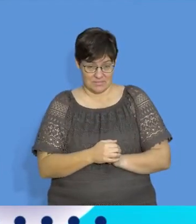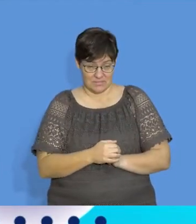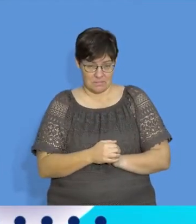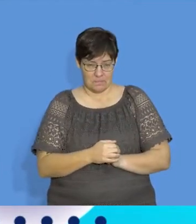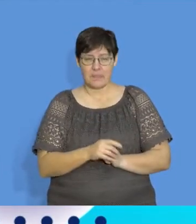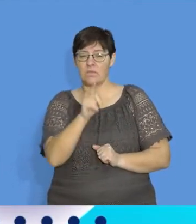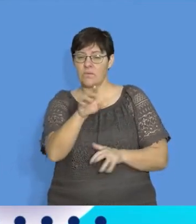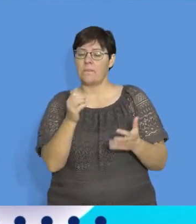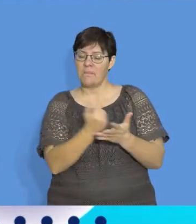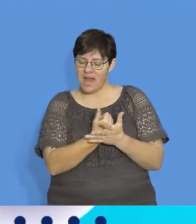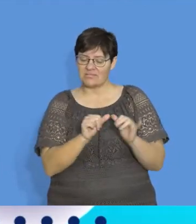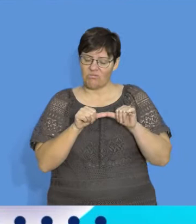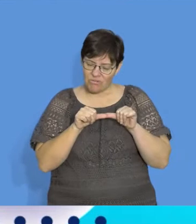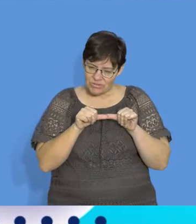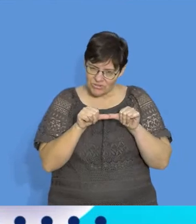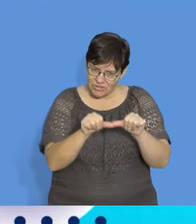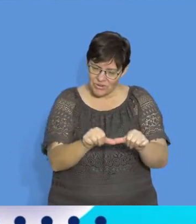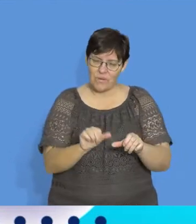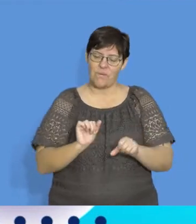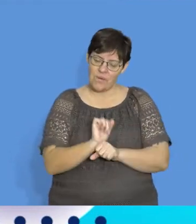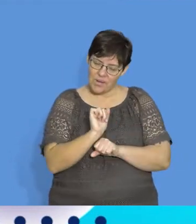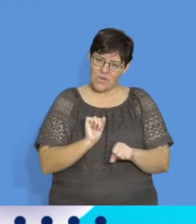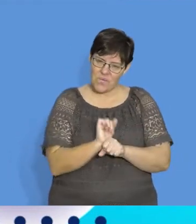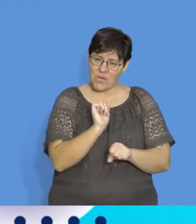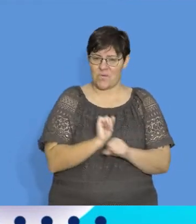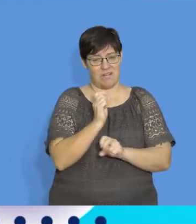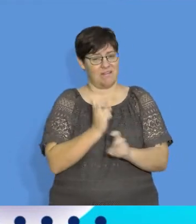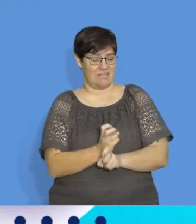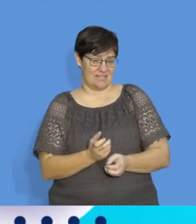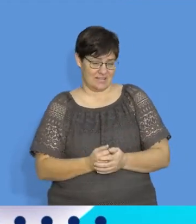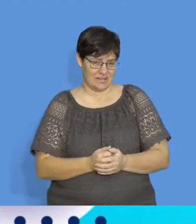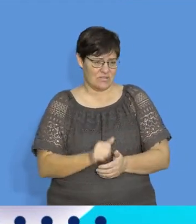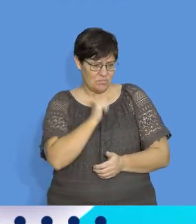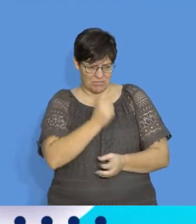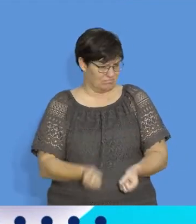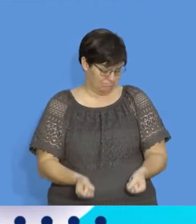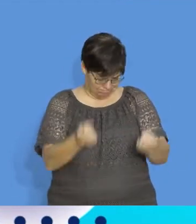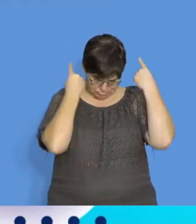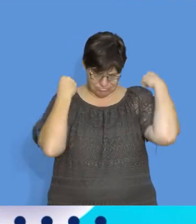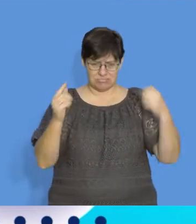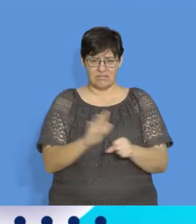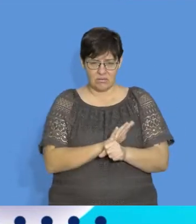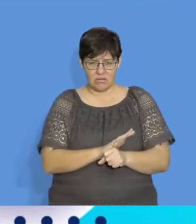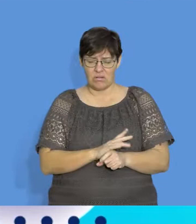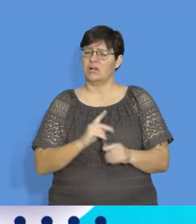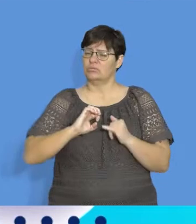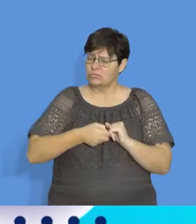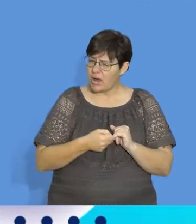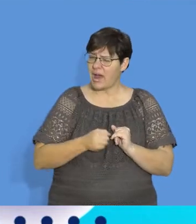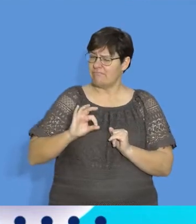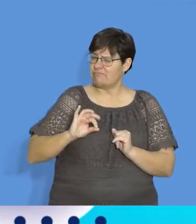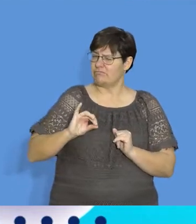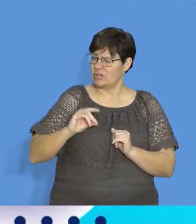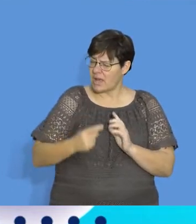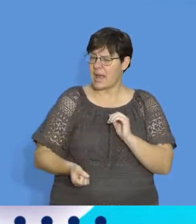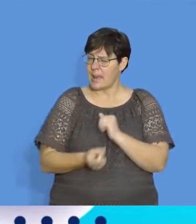is continuous hard work. Even though you don't understand anything, you keep working hard every day. I mean, you